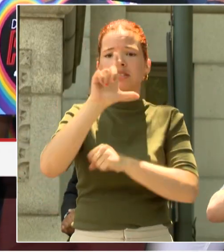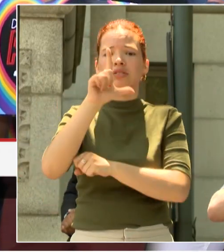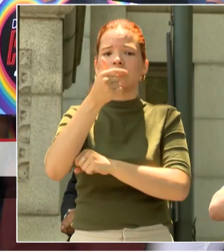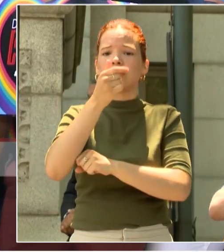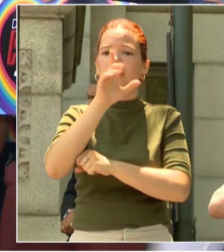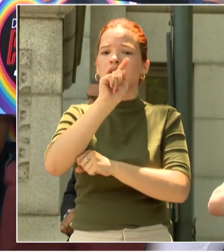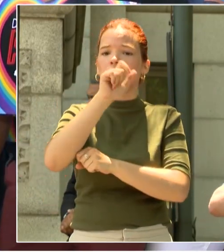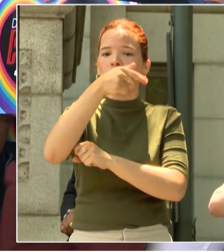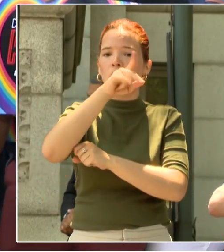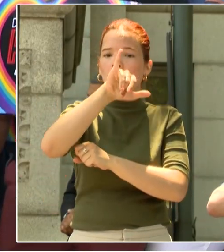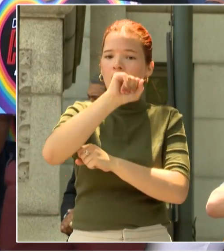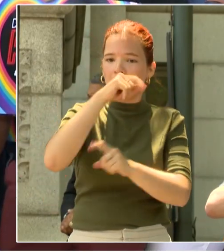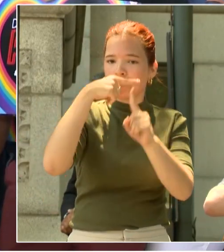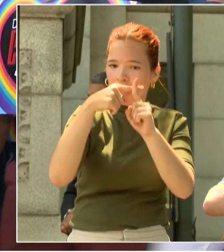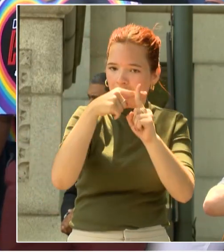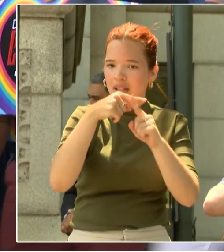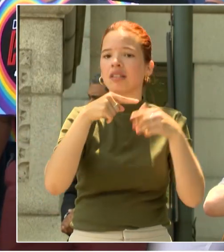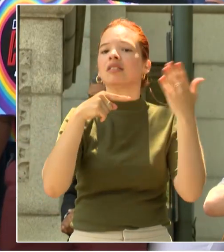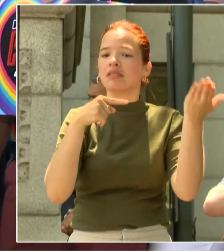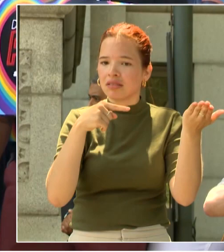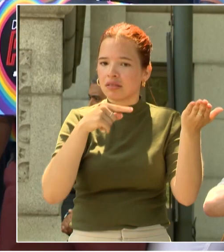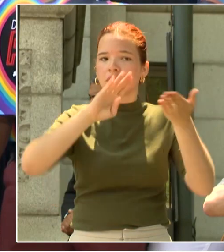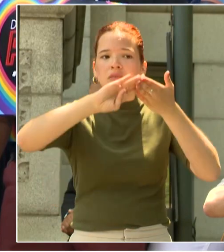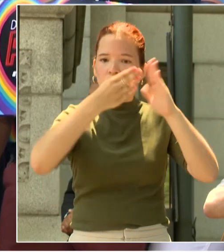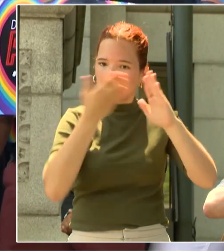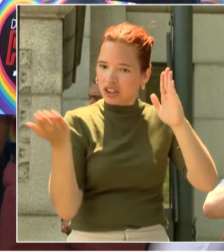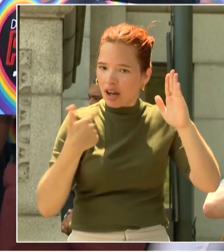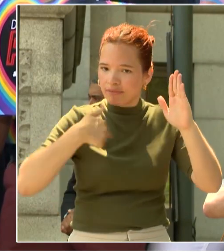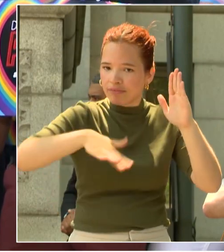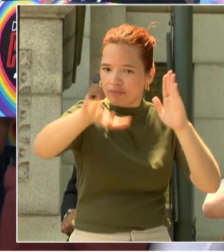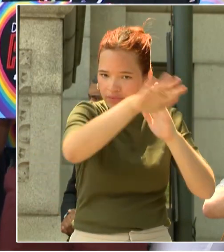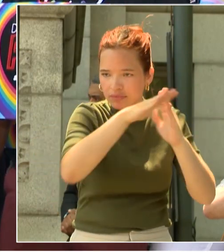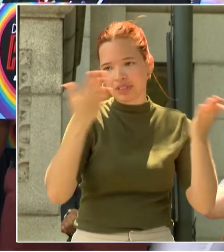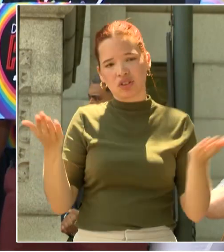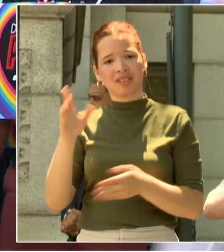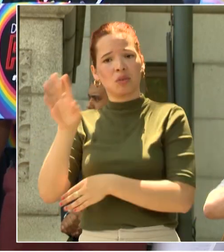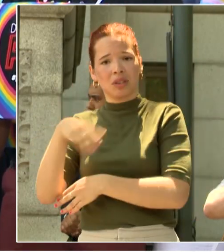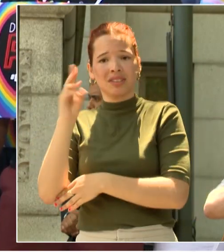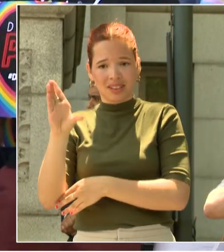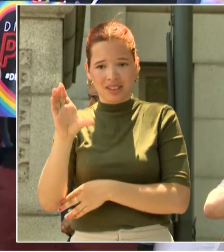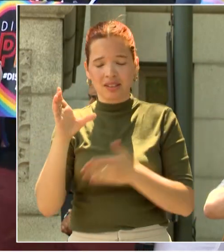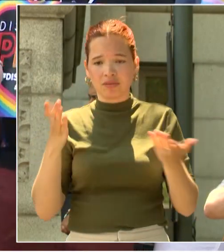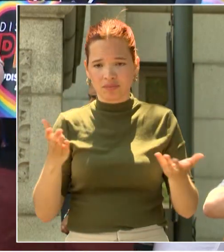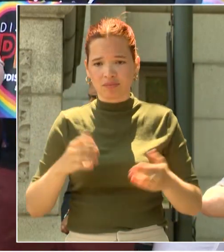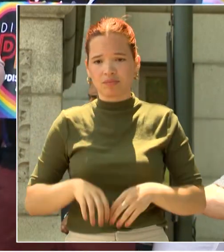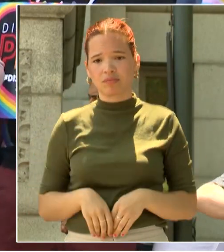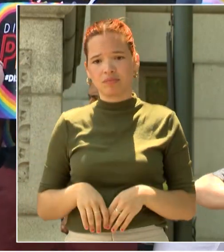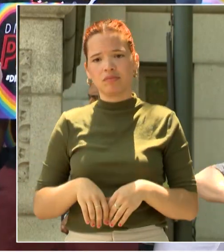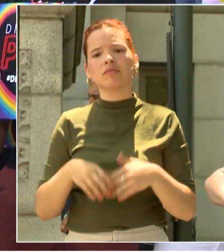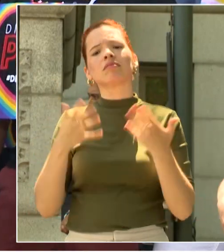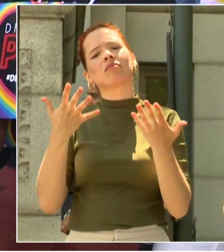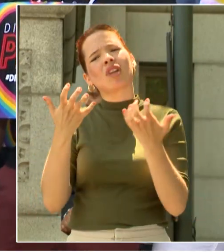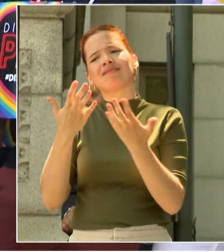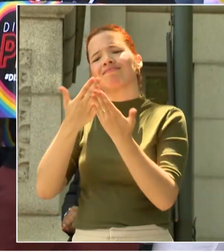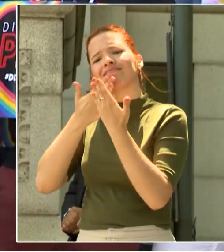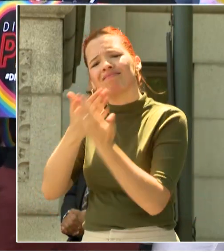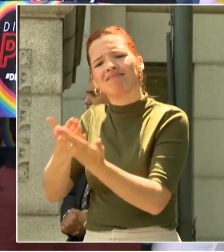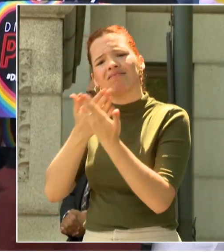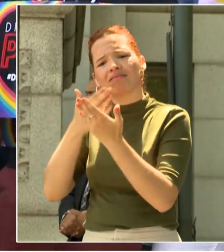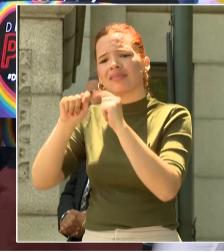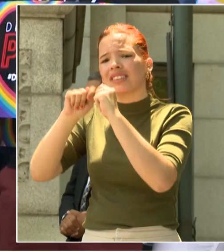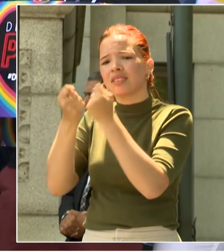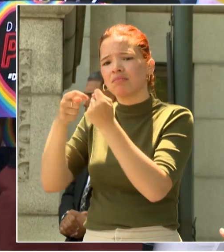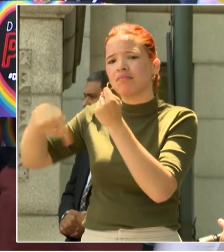LGBTQIA plus community in Washington, D.C. I, too, want to thank our team in D.C.